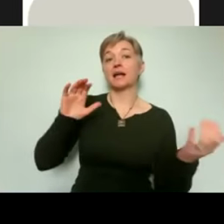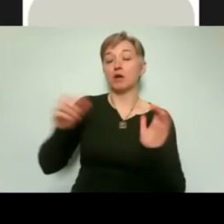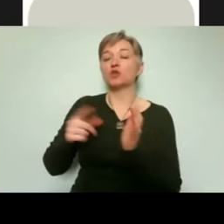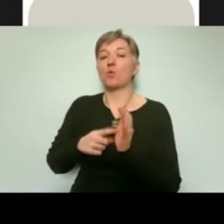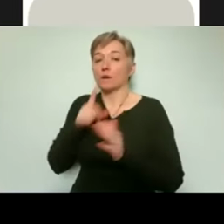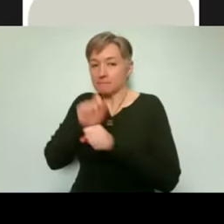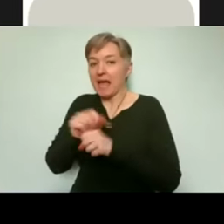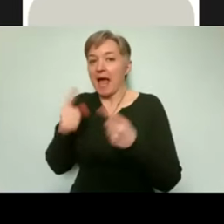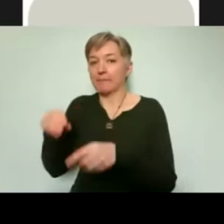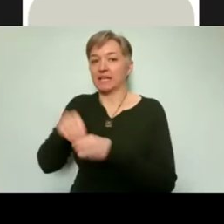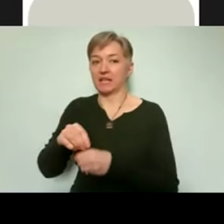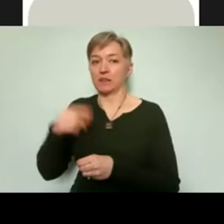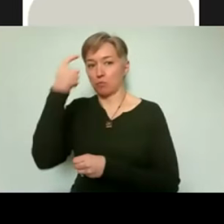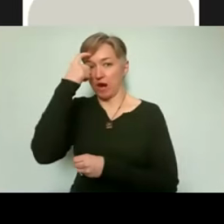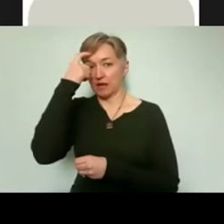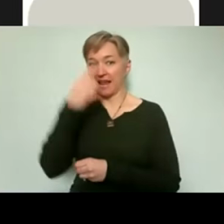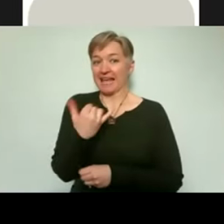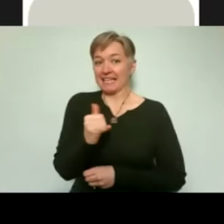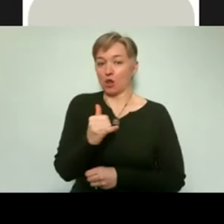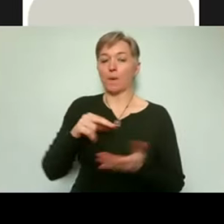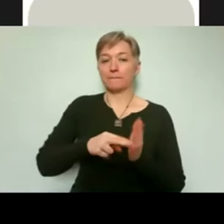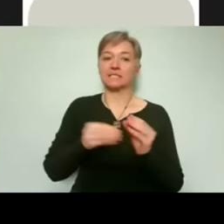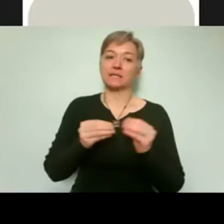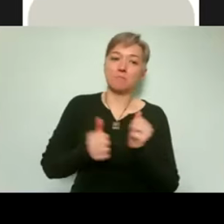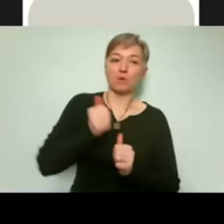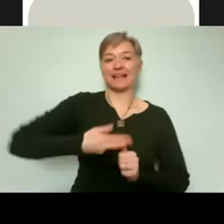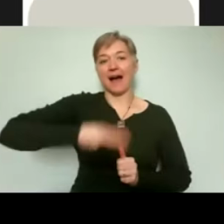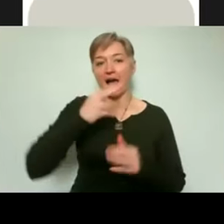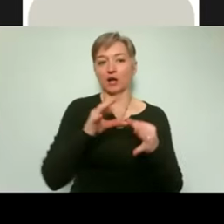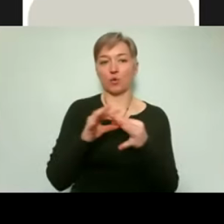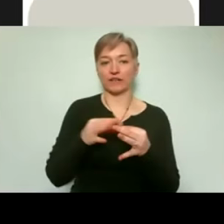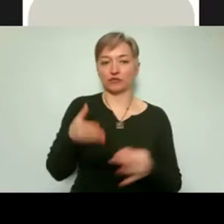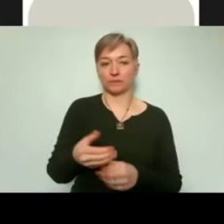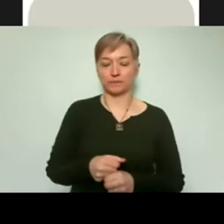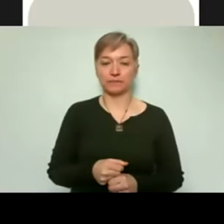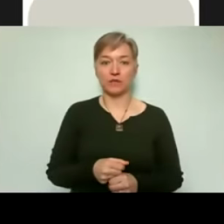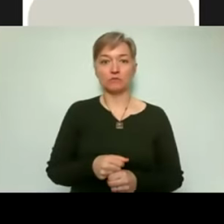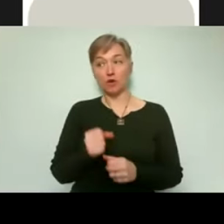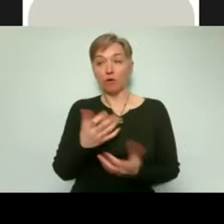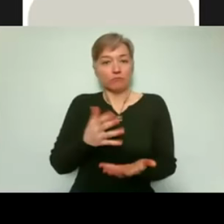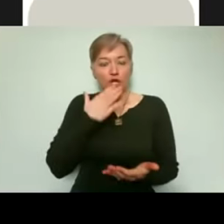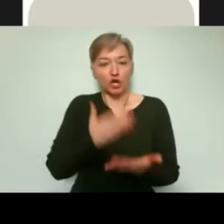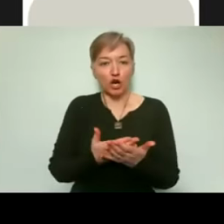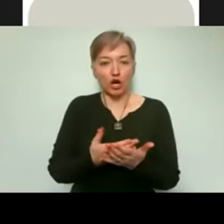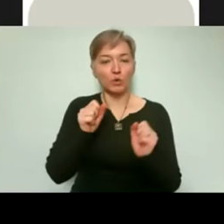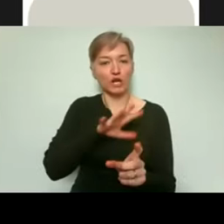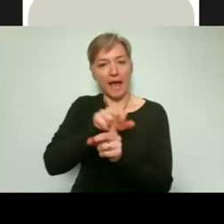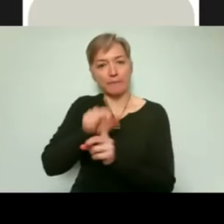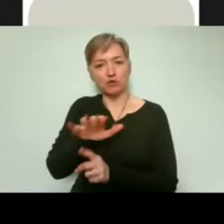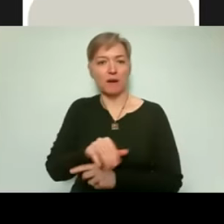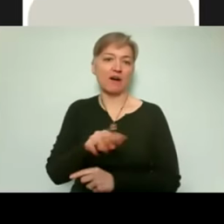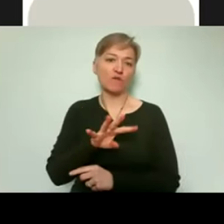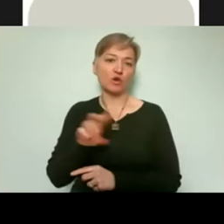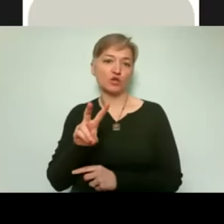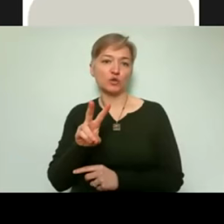in the brain. And red means, or yellow means the highest correlation. So you can see this is pretty good. We were able to capture about 42% of